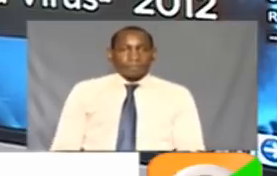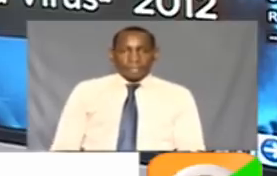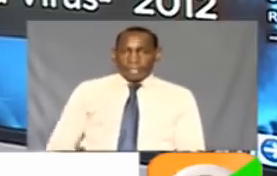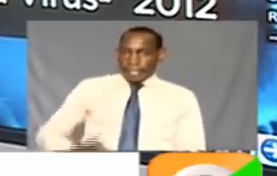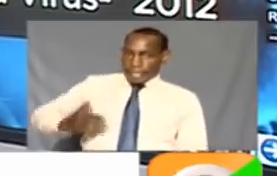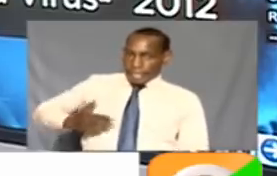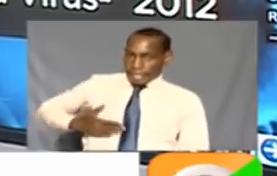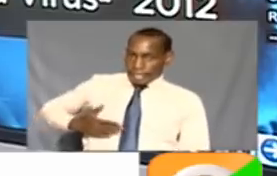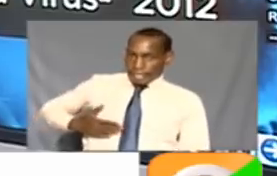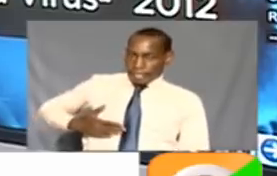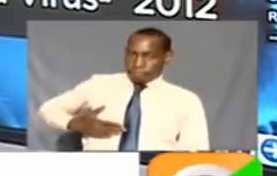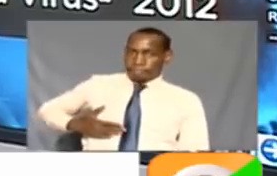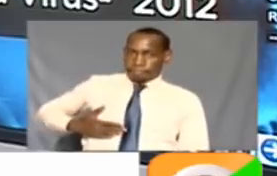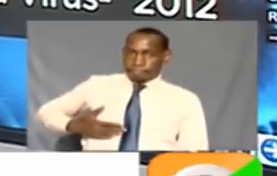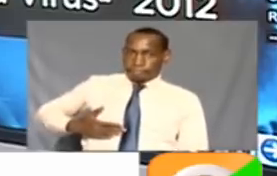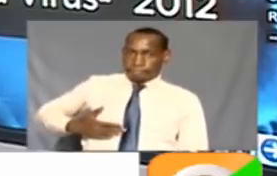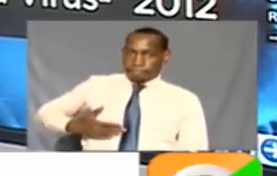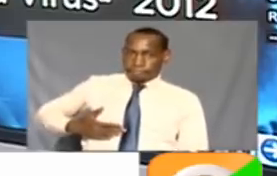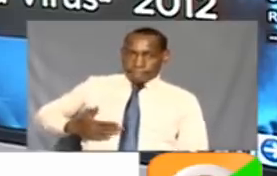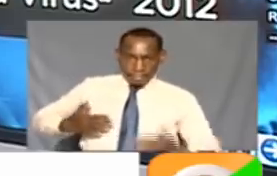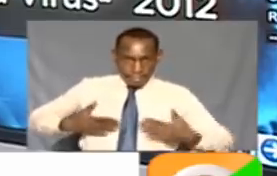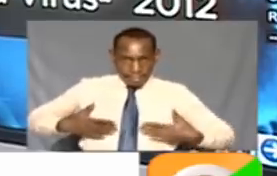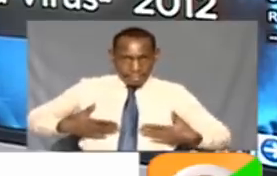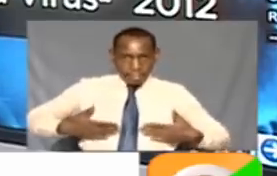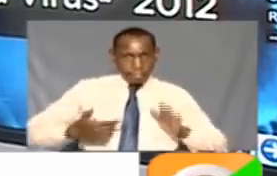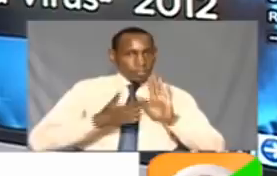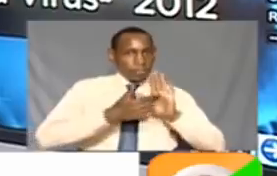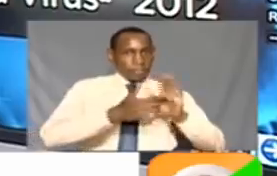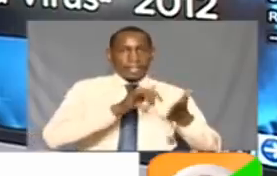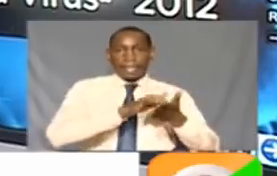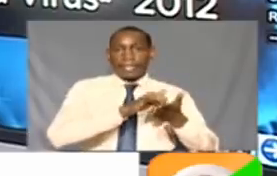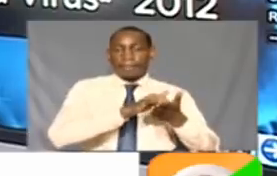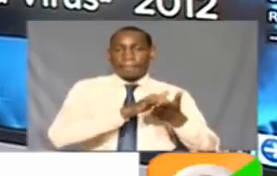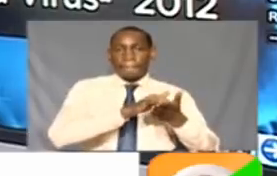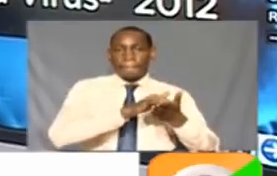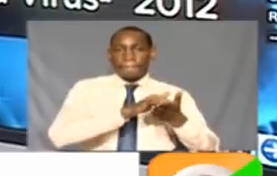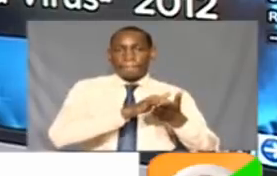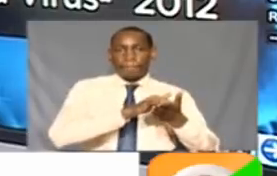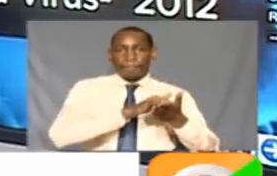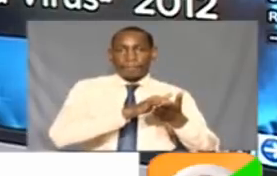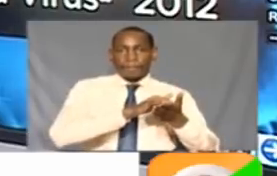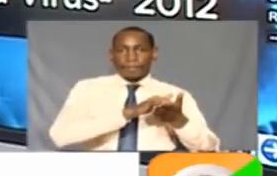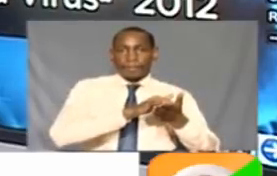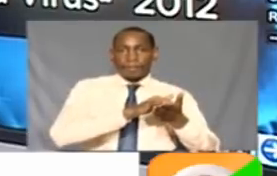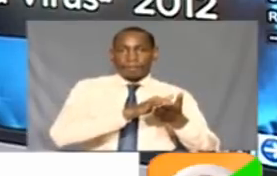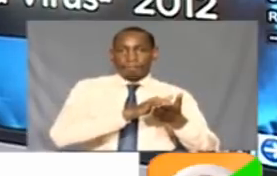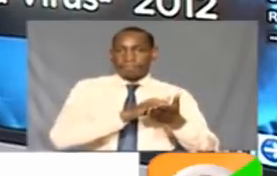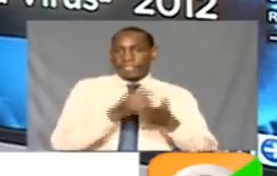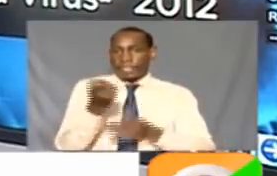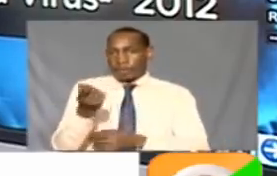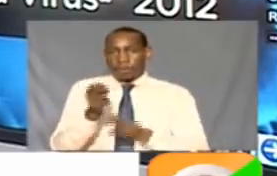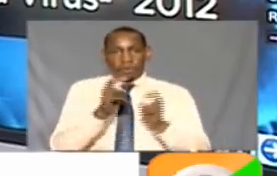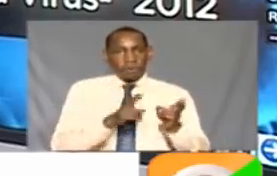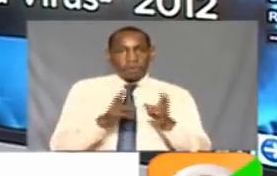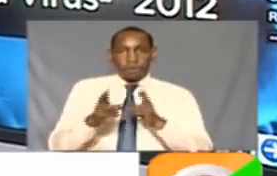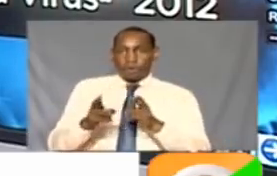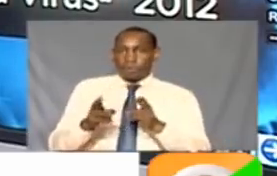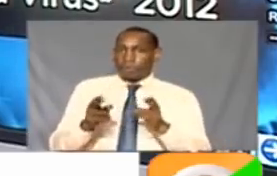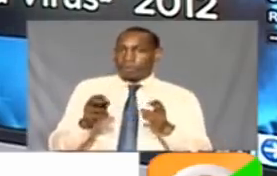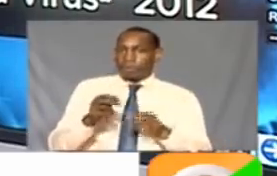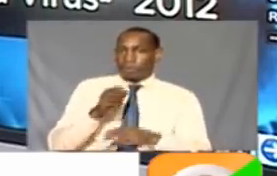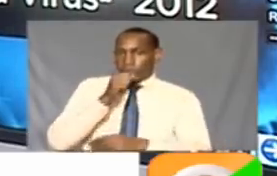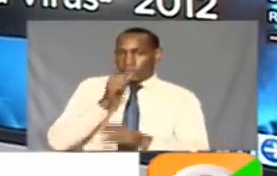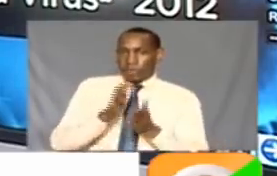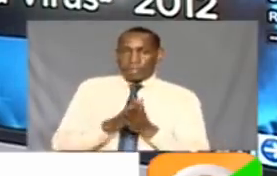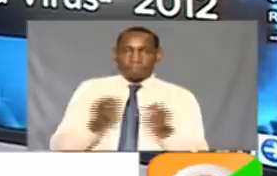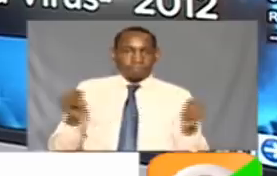respiratory syndrome, or rather the respiratory symptoms, are the ones that are mostly mild, from a common cold to pneumonia.